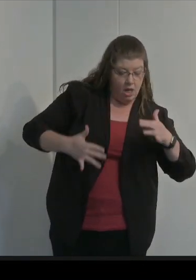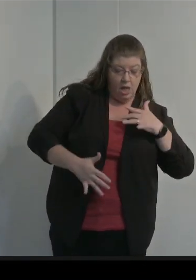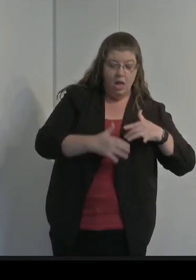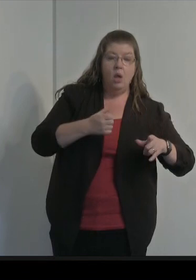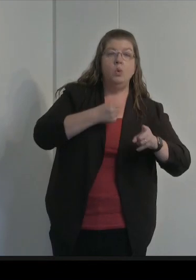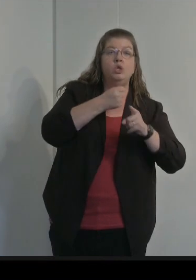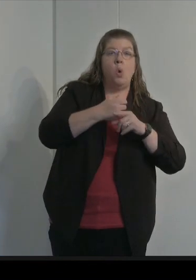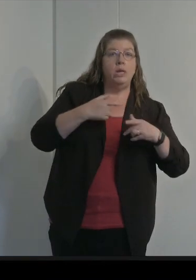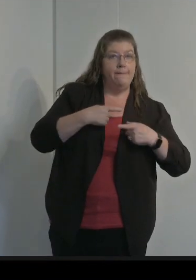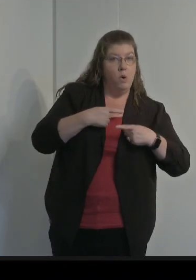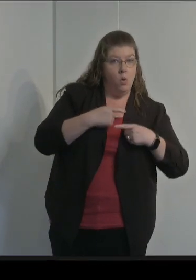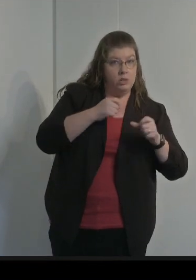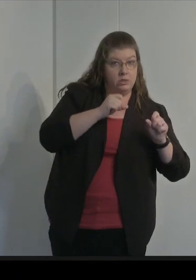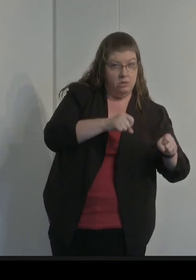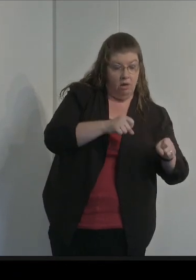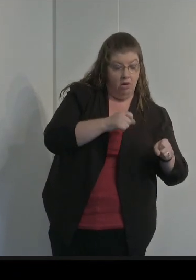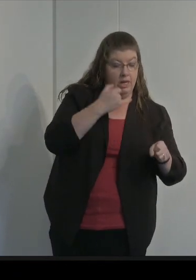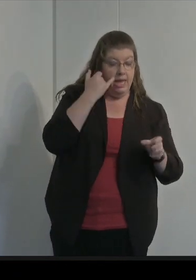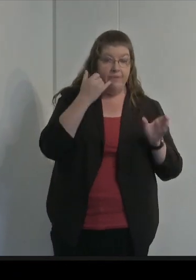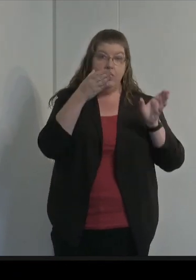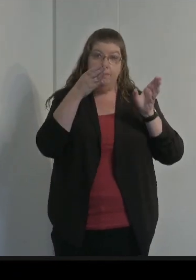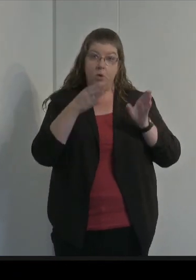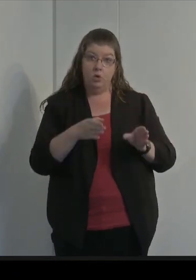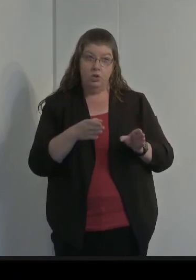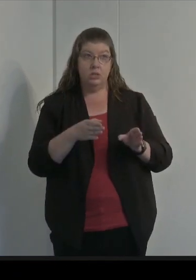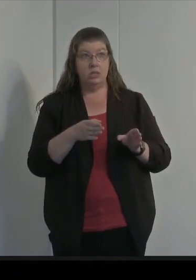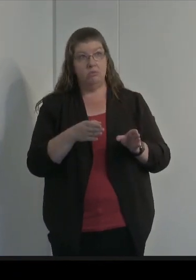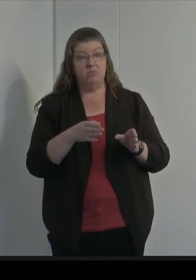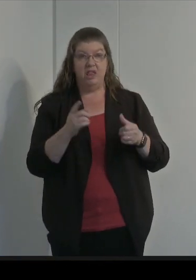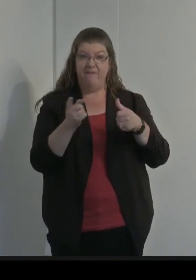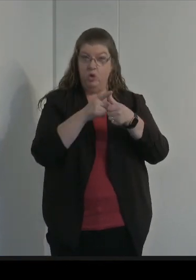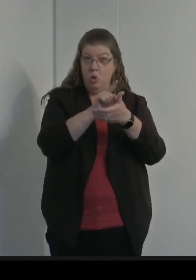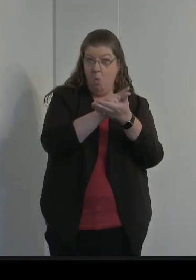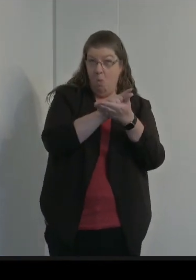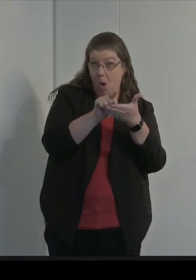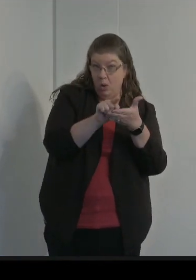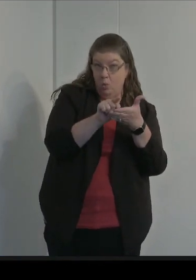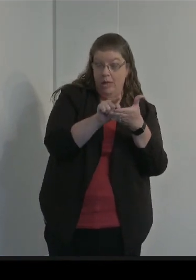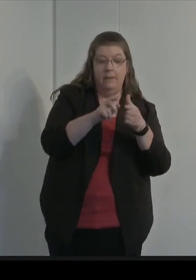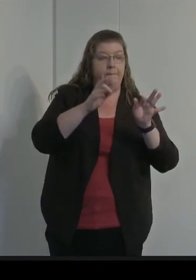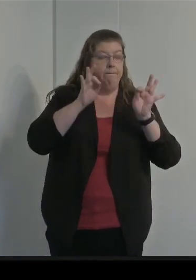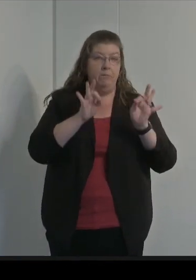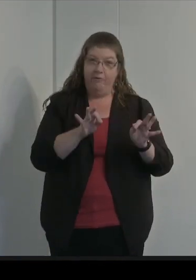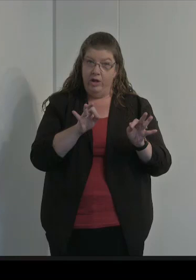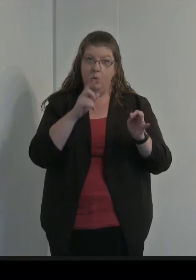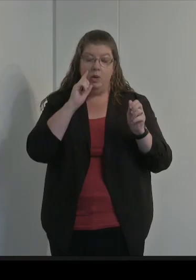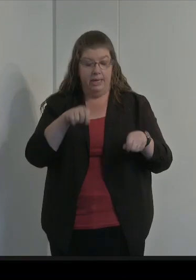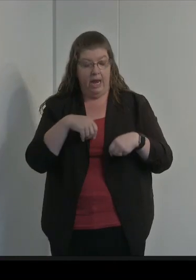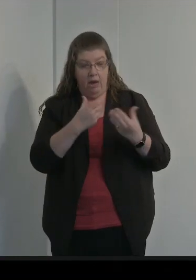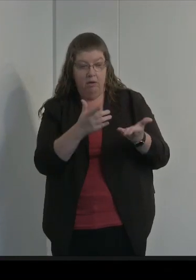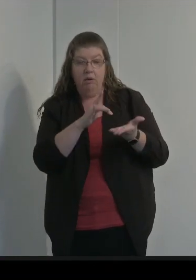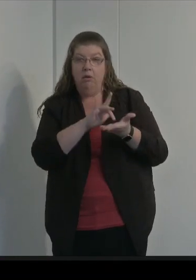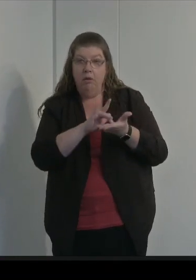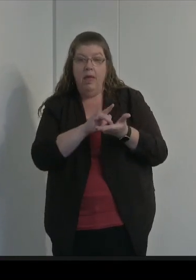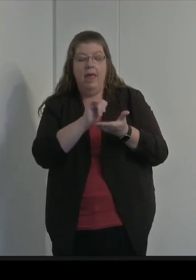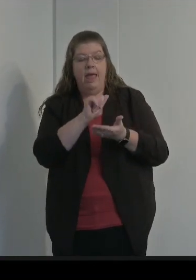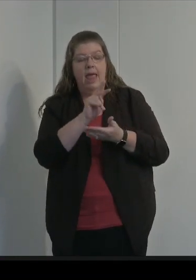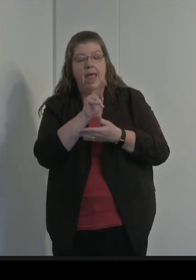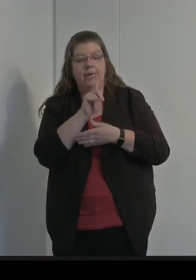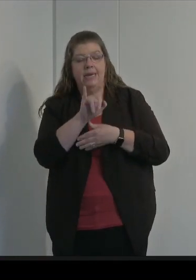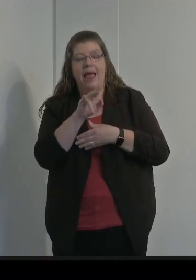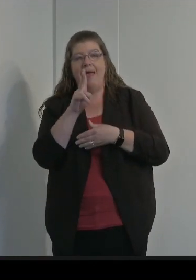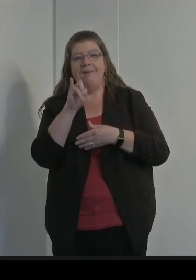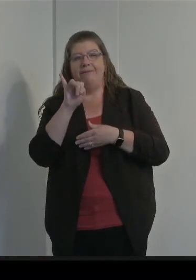pneumonia. And if somebody is, ideally within the first week, they're an ideal candidate to be treated with an antiviral